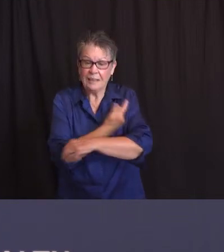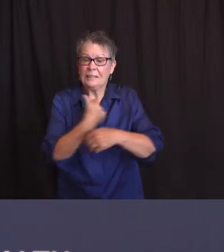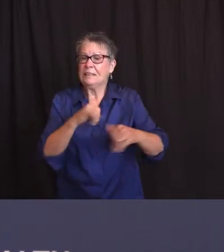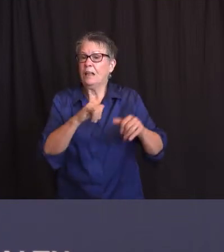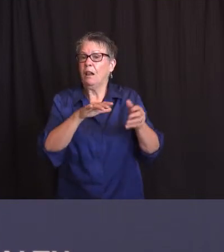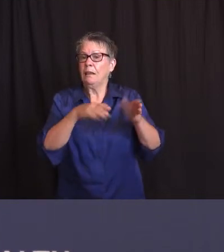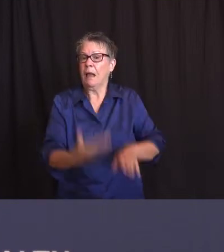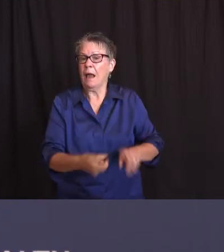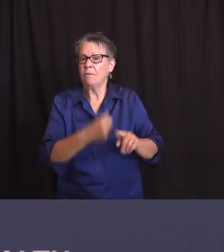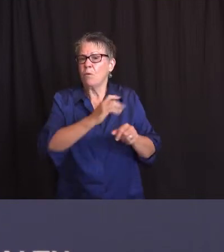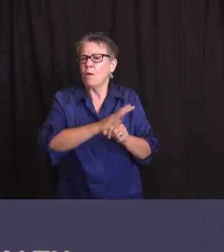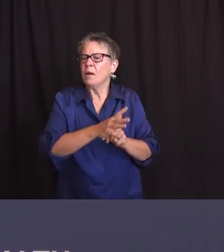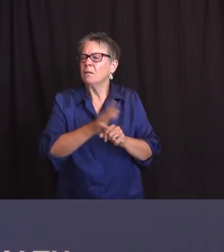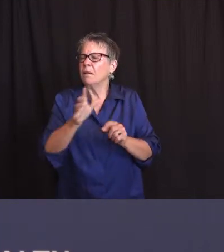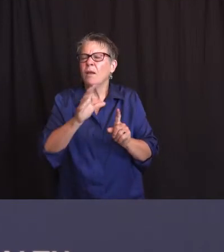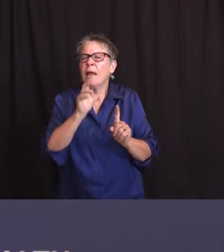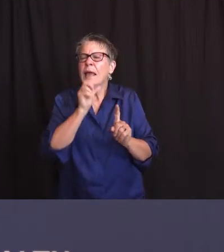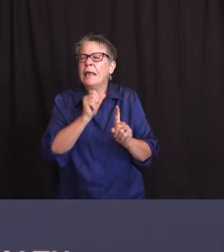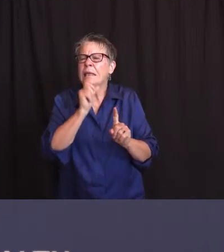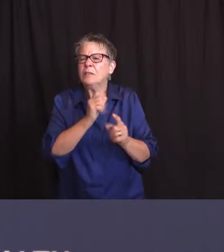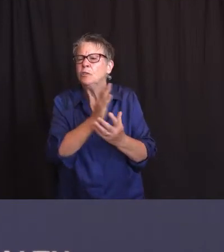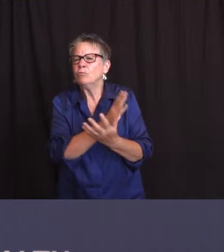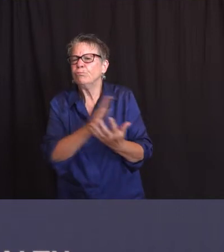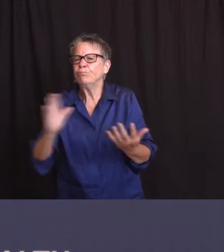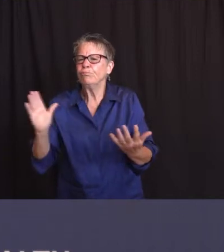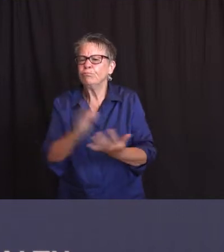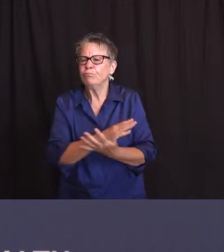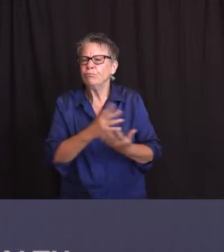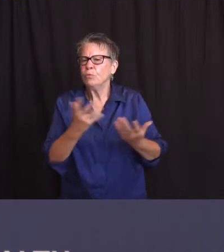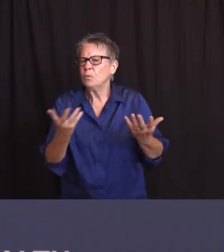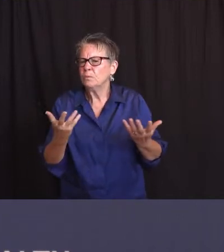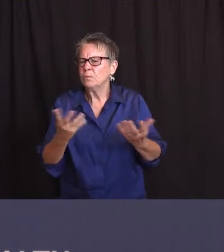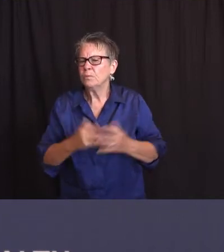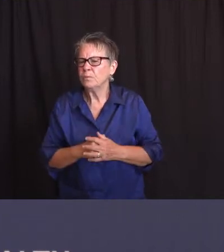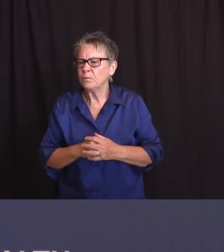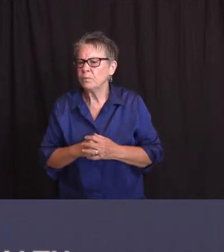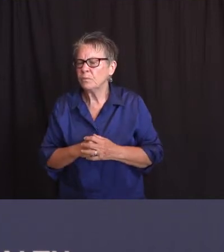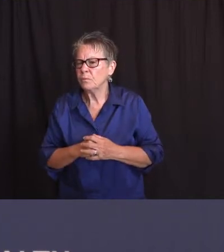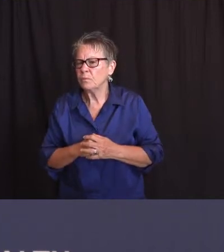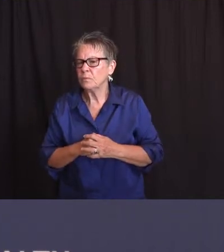for public workers? And last, from NJPBS,